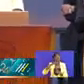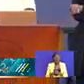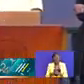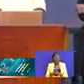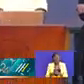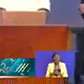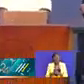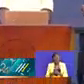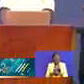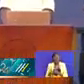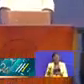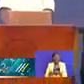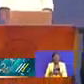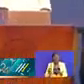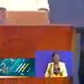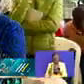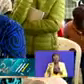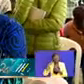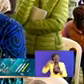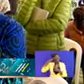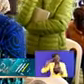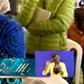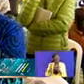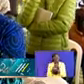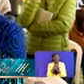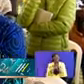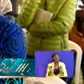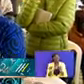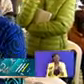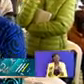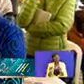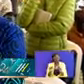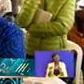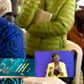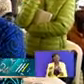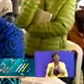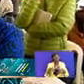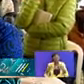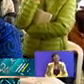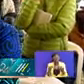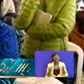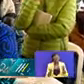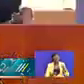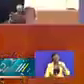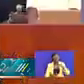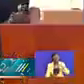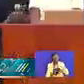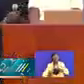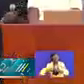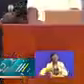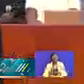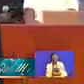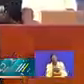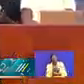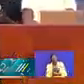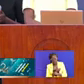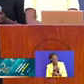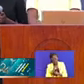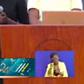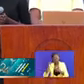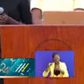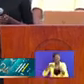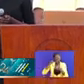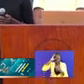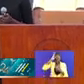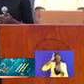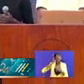fathers that one we can't win no matter who supports us is against his father